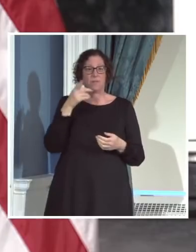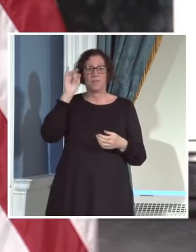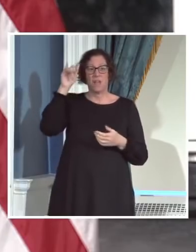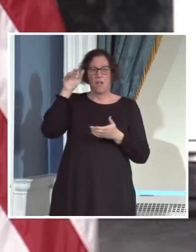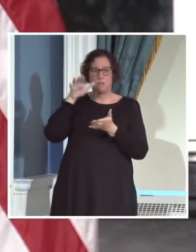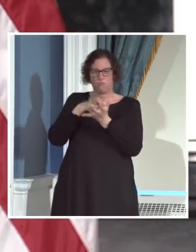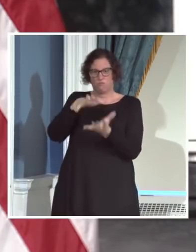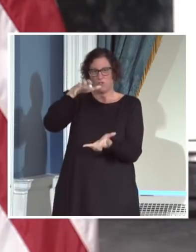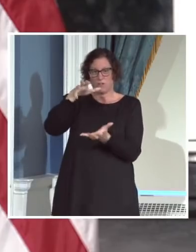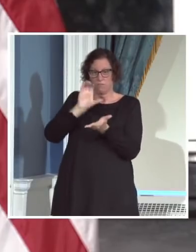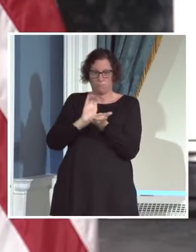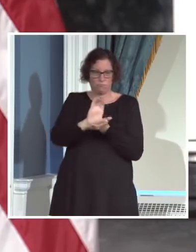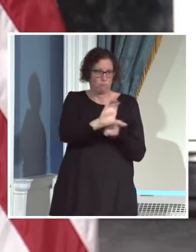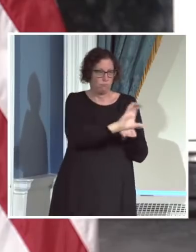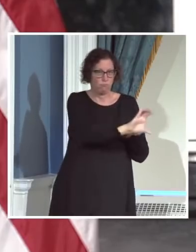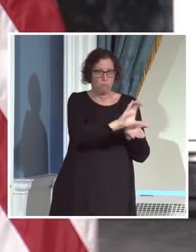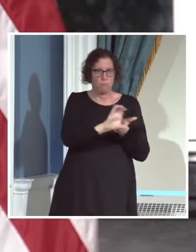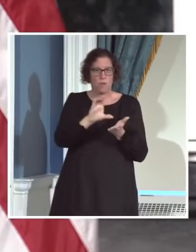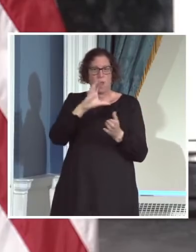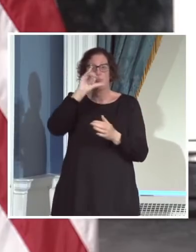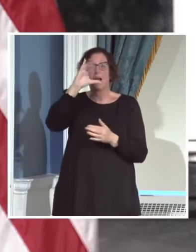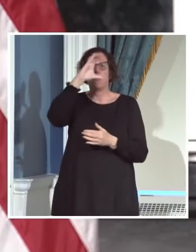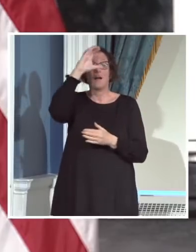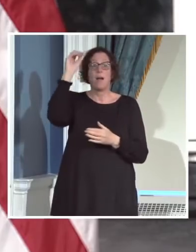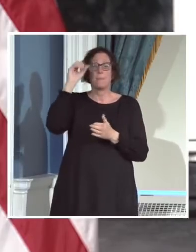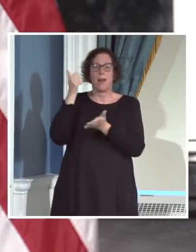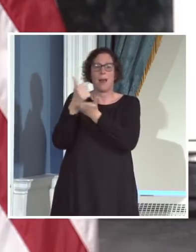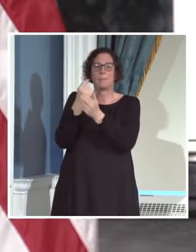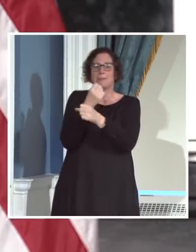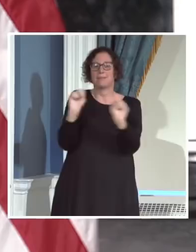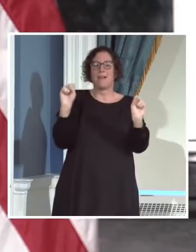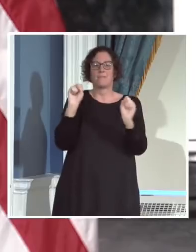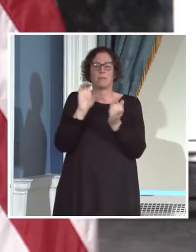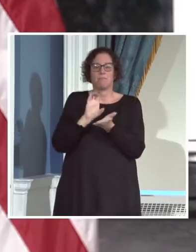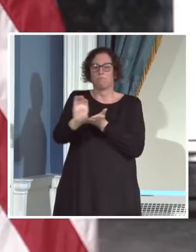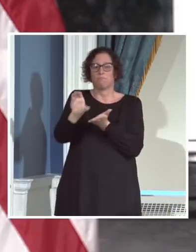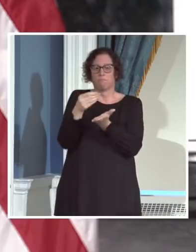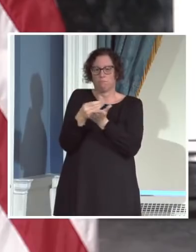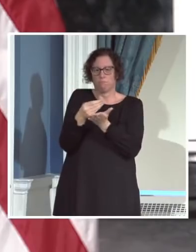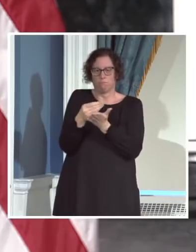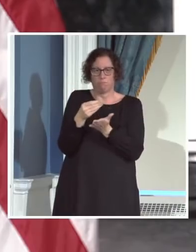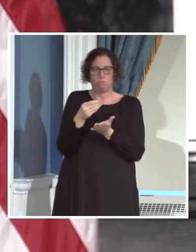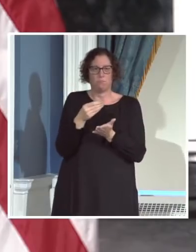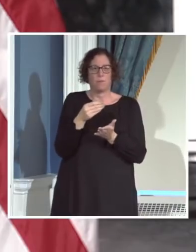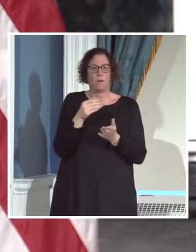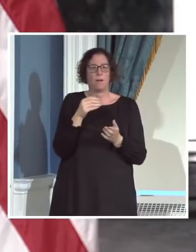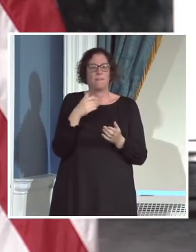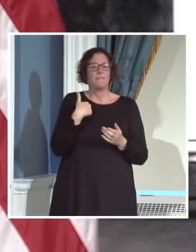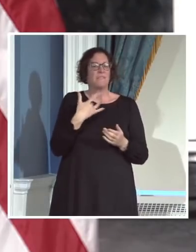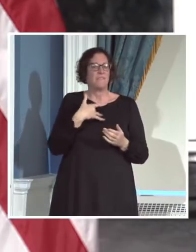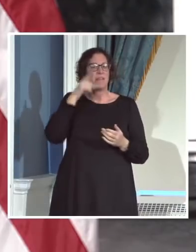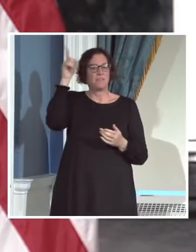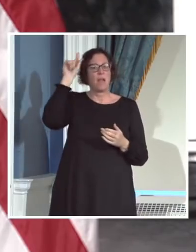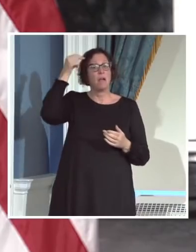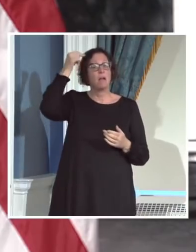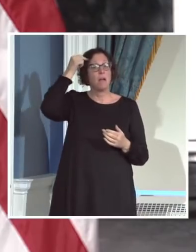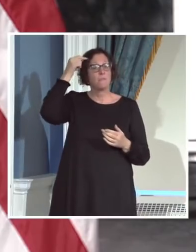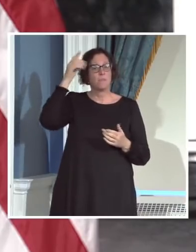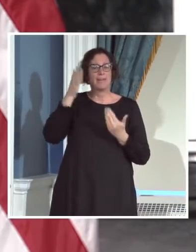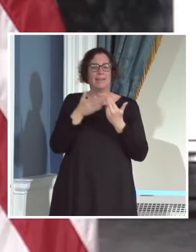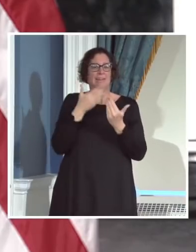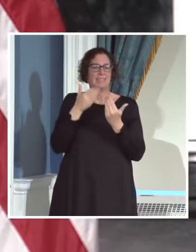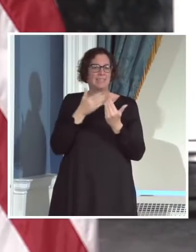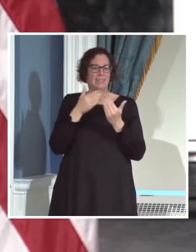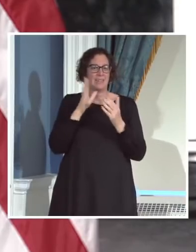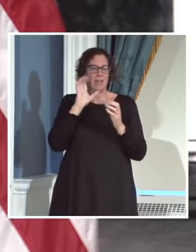mind that that next stimulus can very, very easily reach New York City, New York